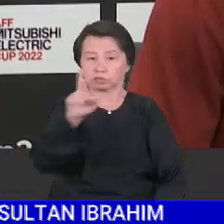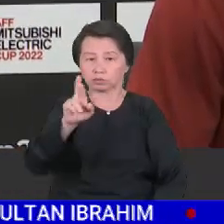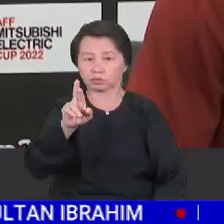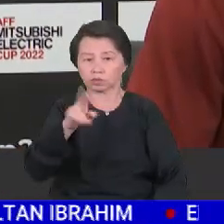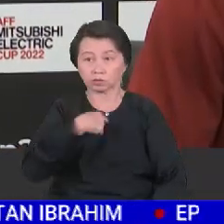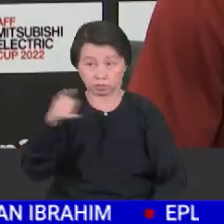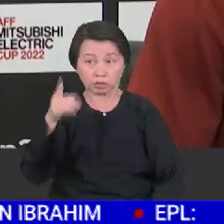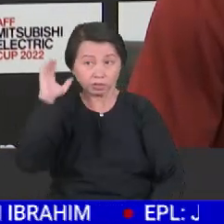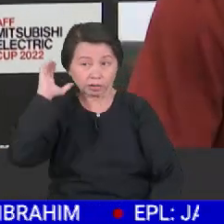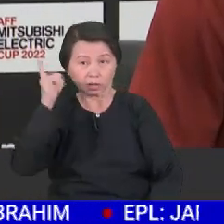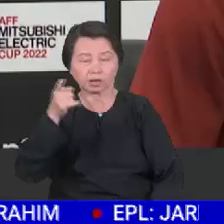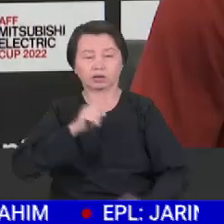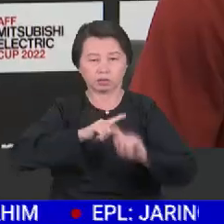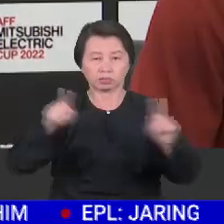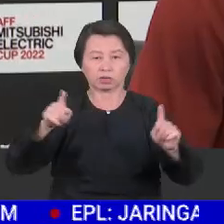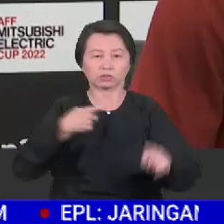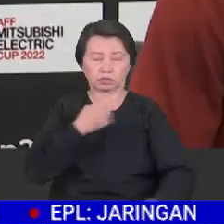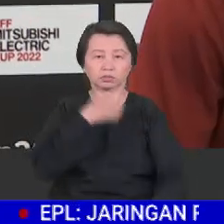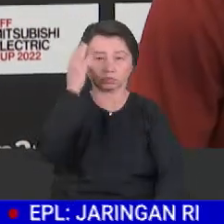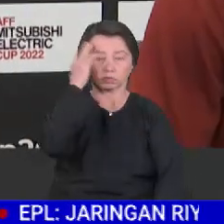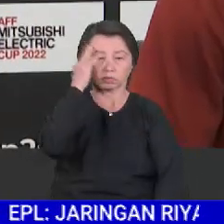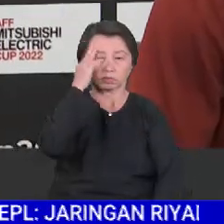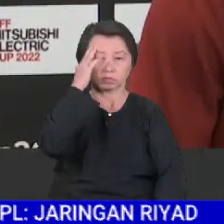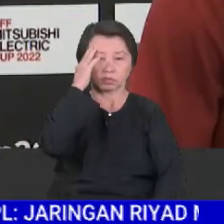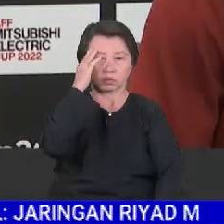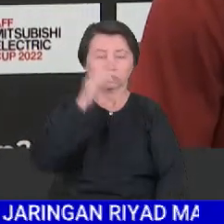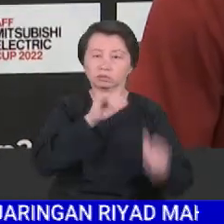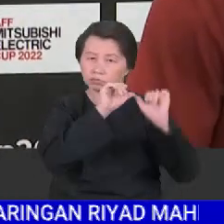that, but we know that